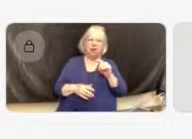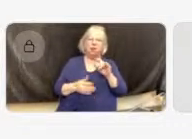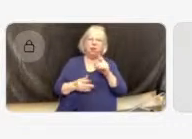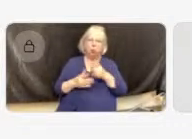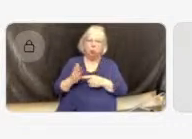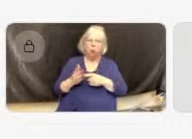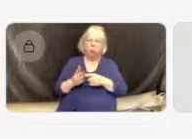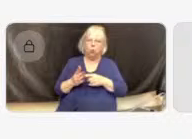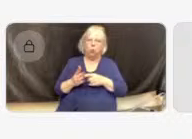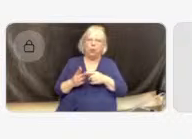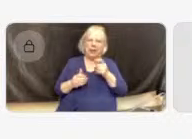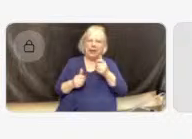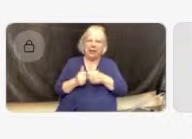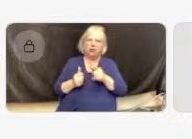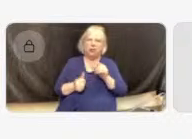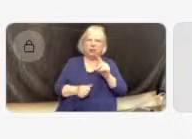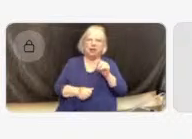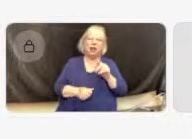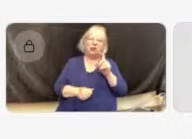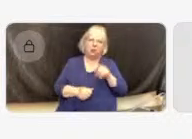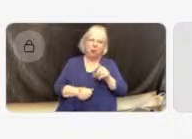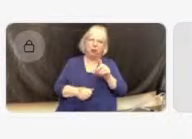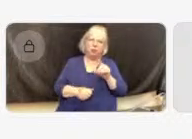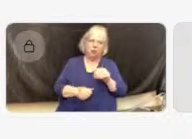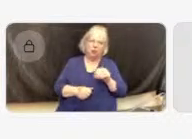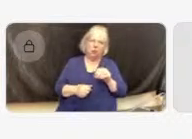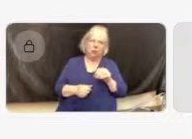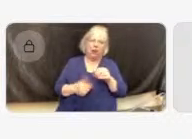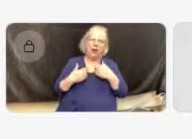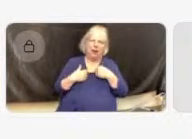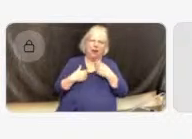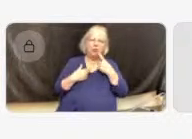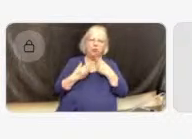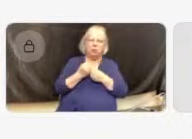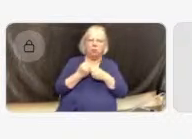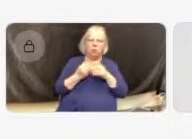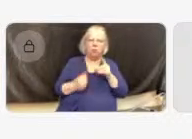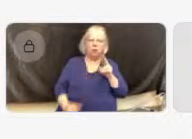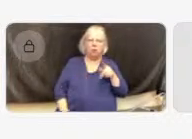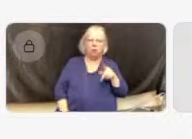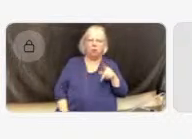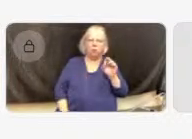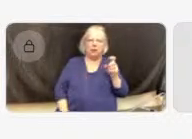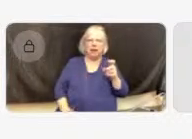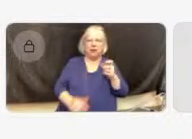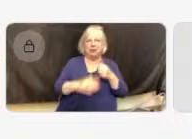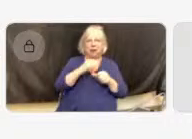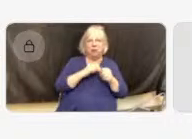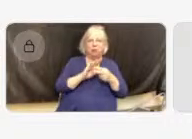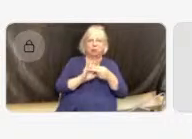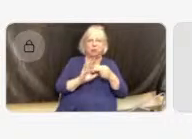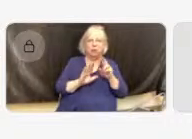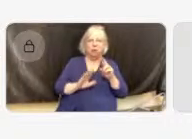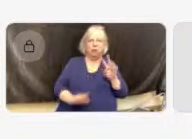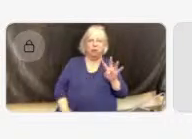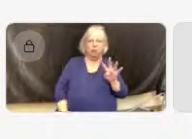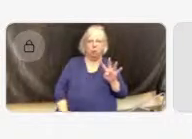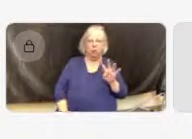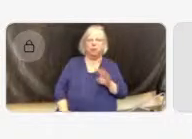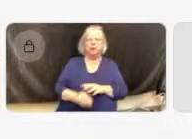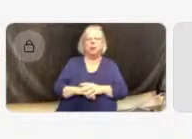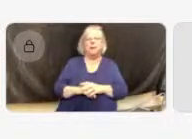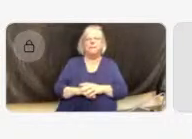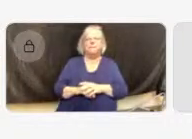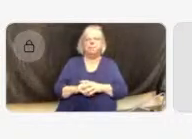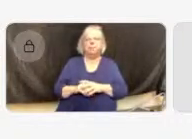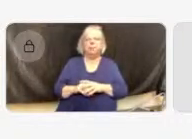each lot has to support a duplex, we're in a zone R4, which, as you know, is for the development of duplex dwellings with